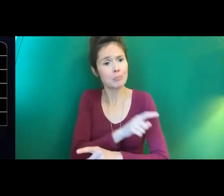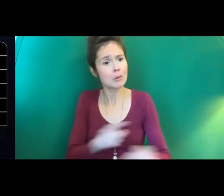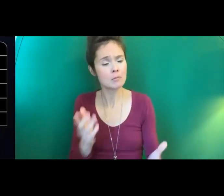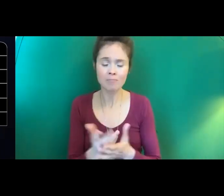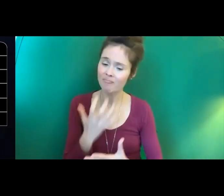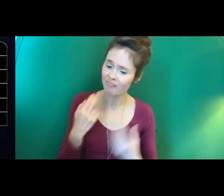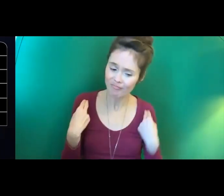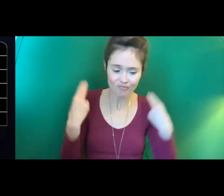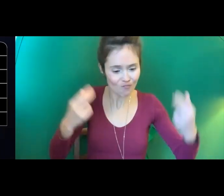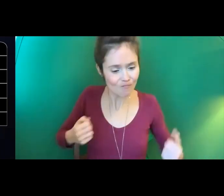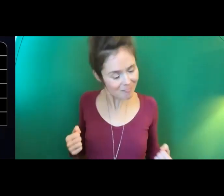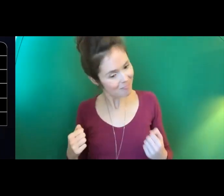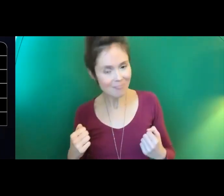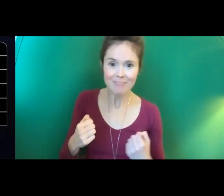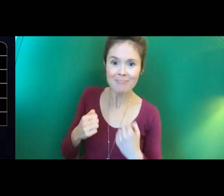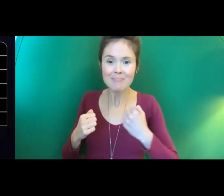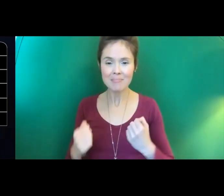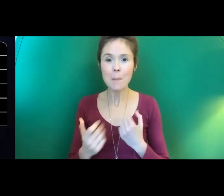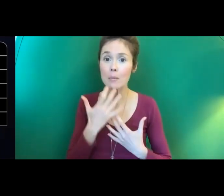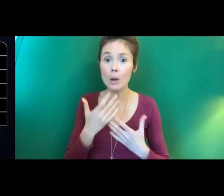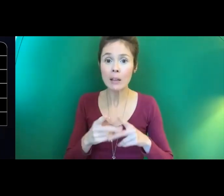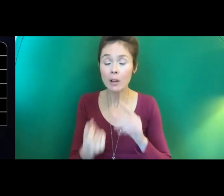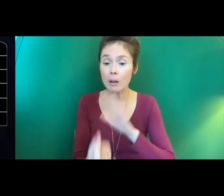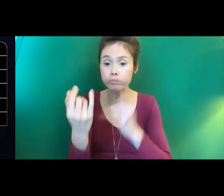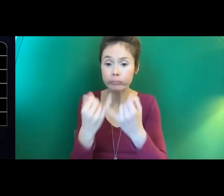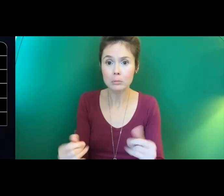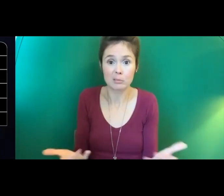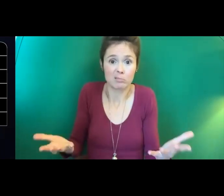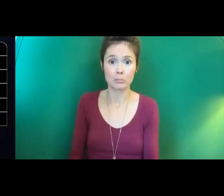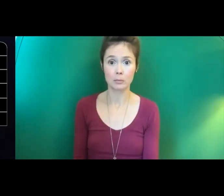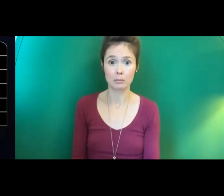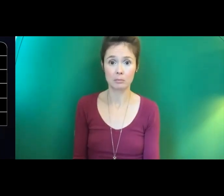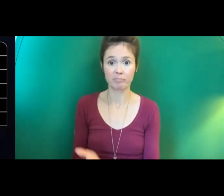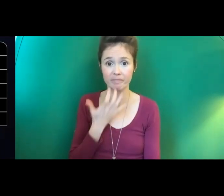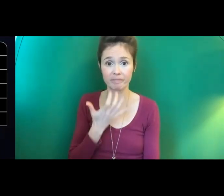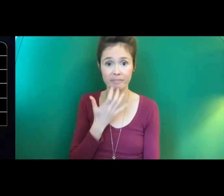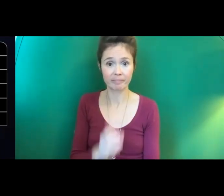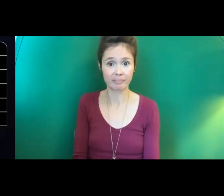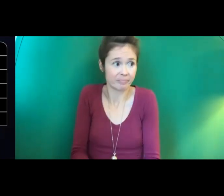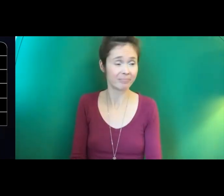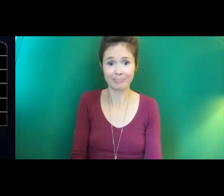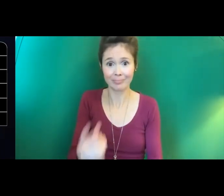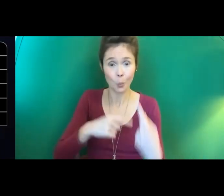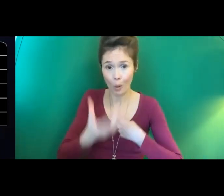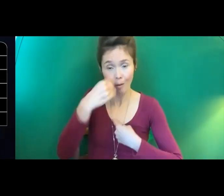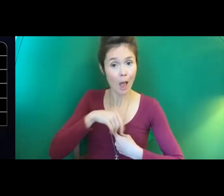with that. And if it doesn't work, it doesn't work. We'll learn from it and do something